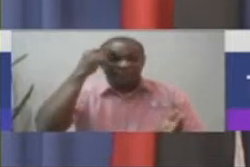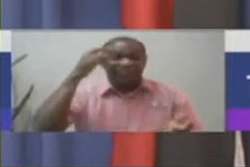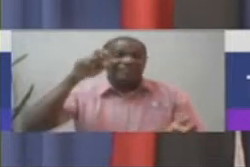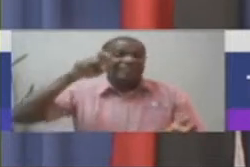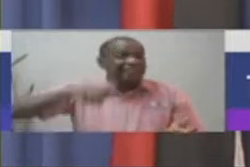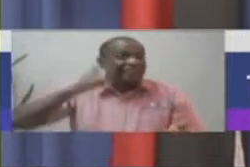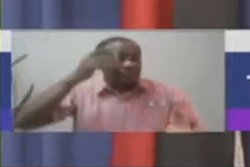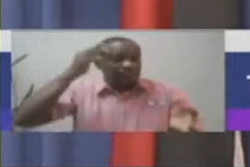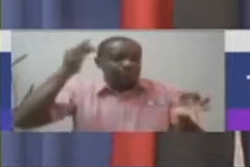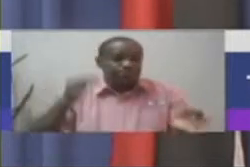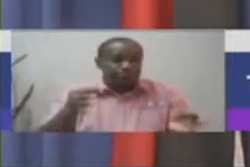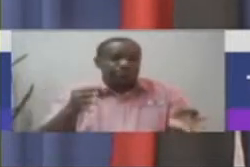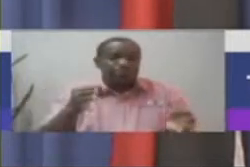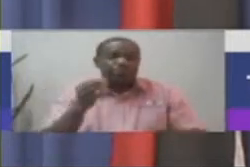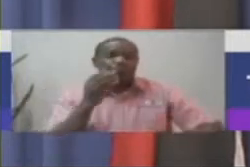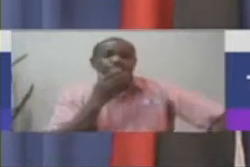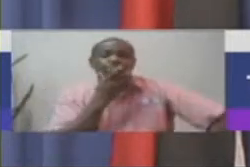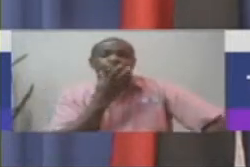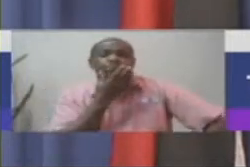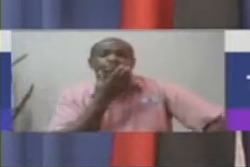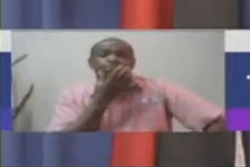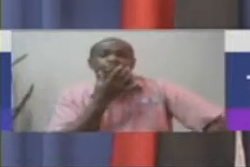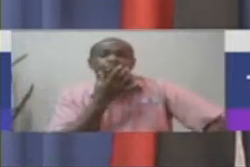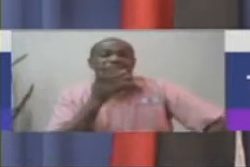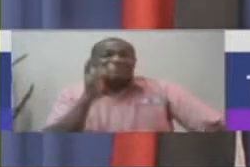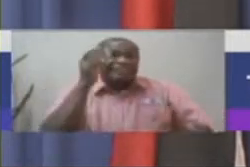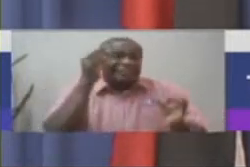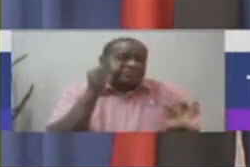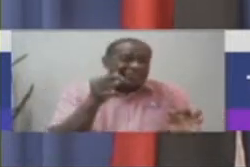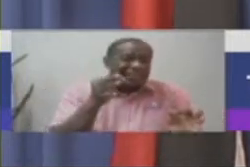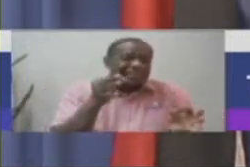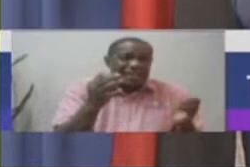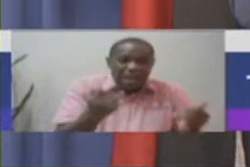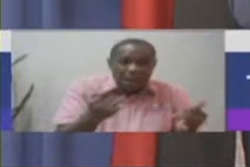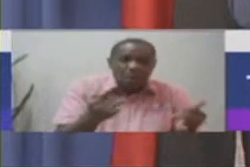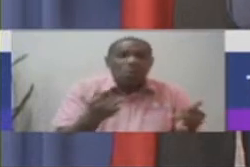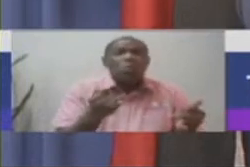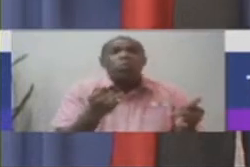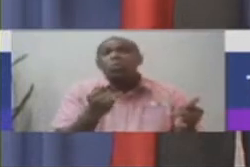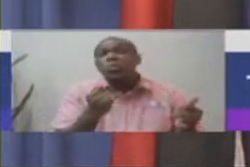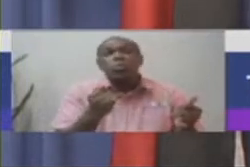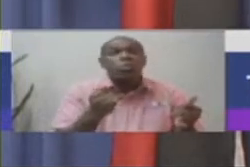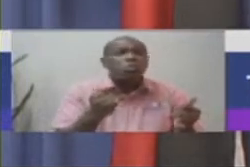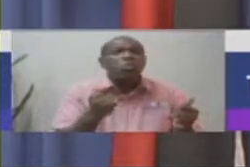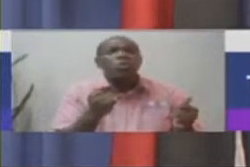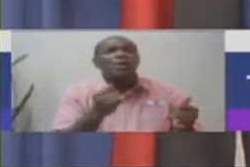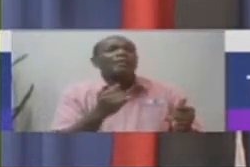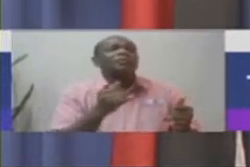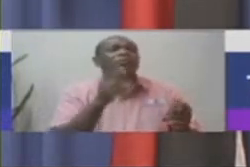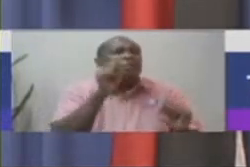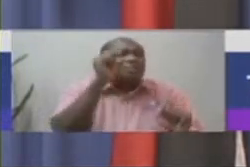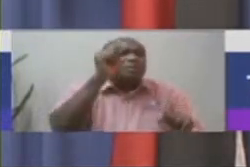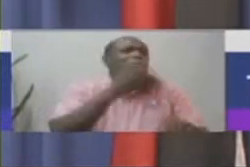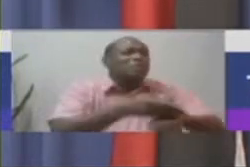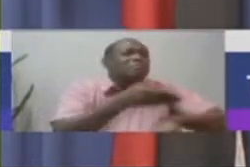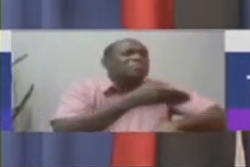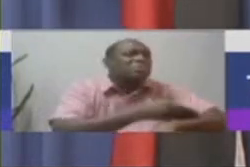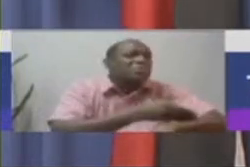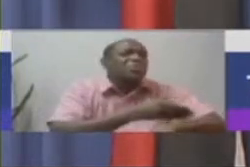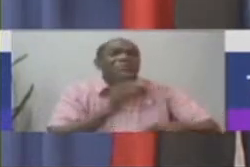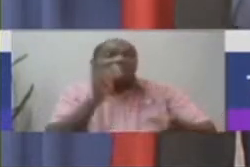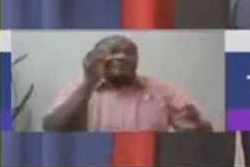make decisions now based on how good it has been, with a great